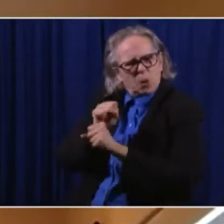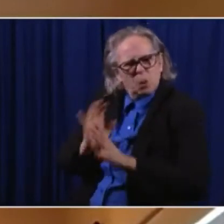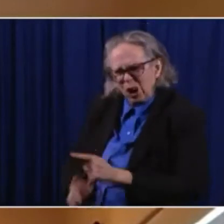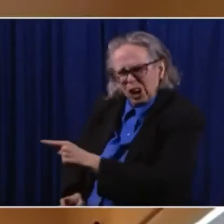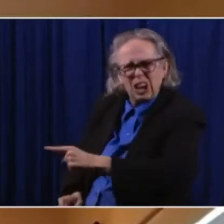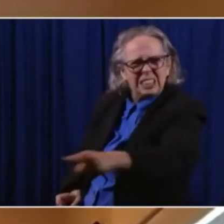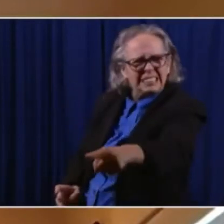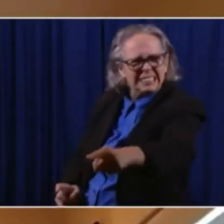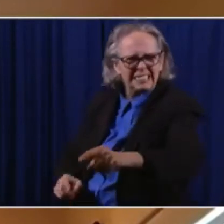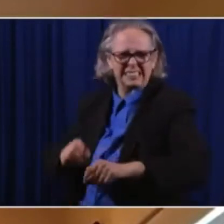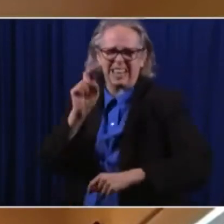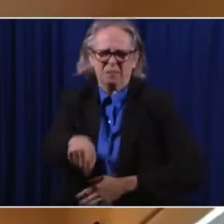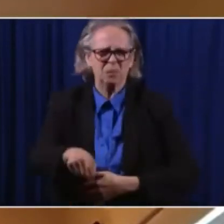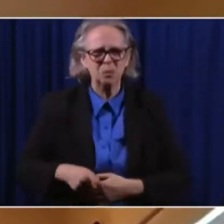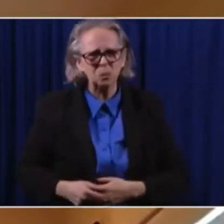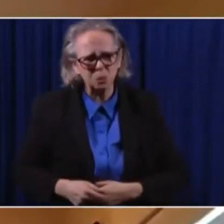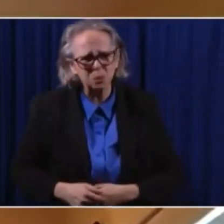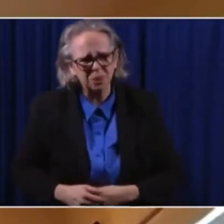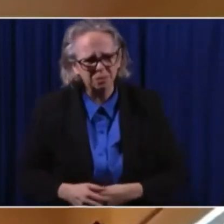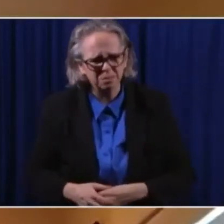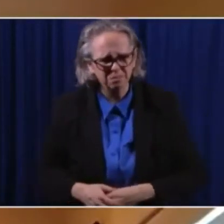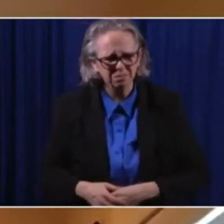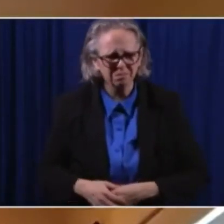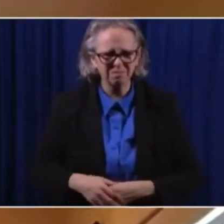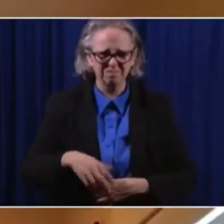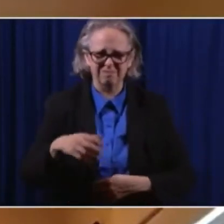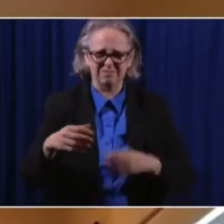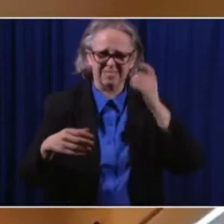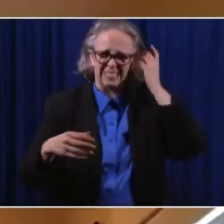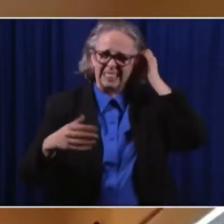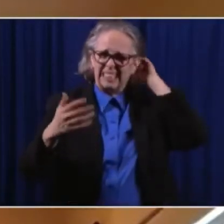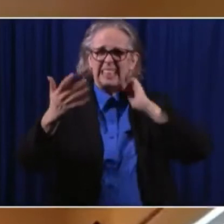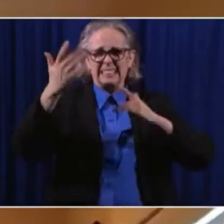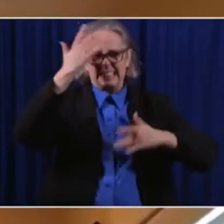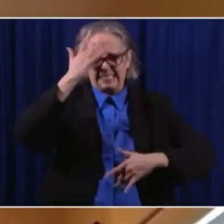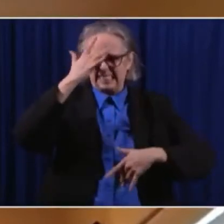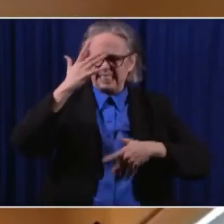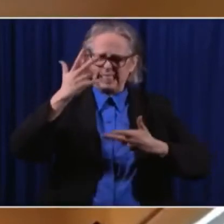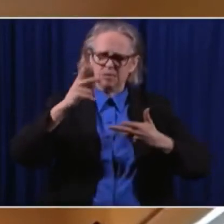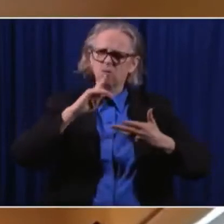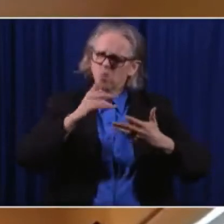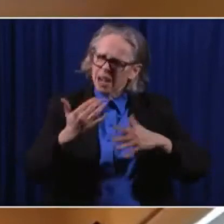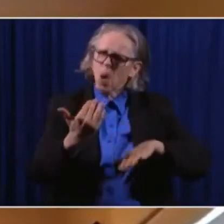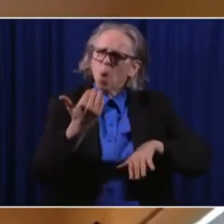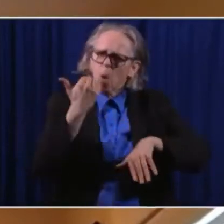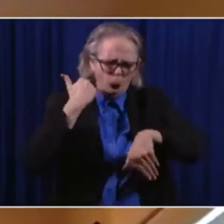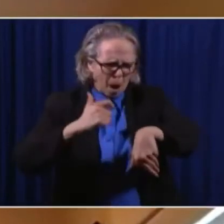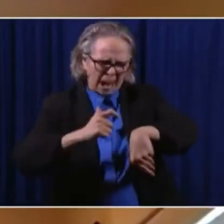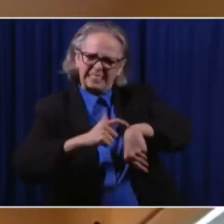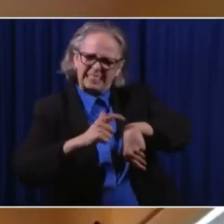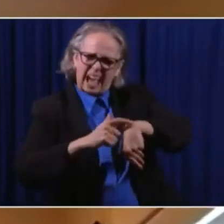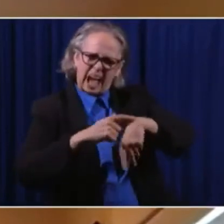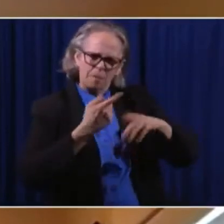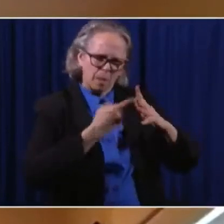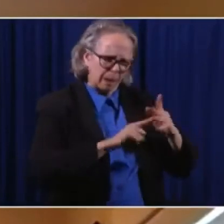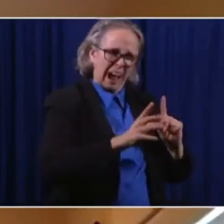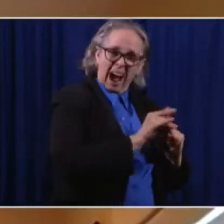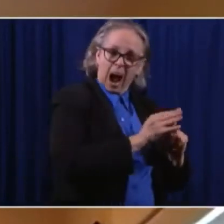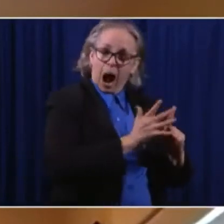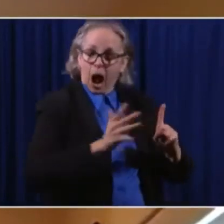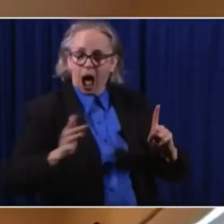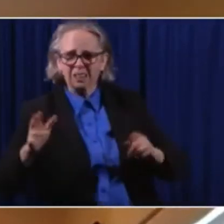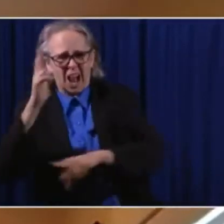disease. Remember that even if we make necessary changes immediately, it's going to take